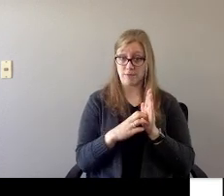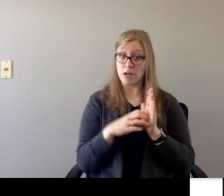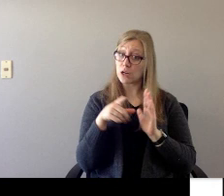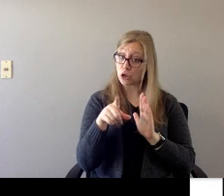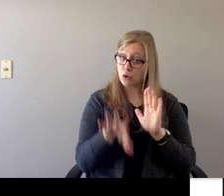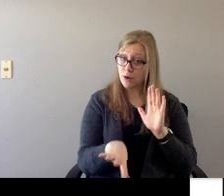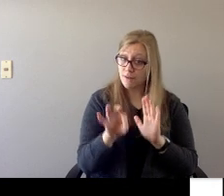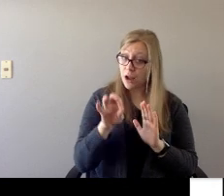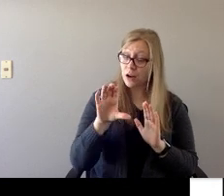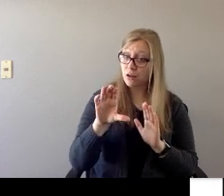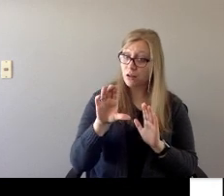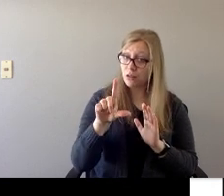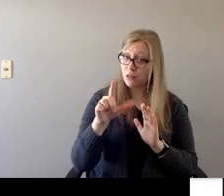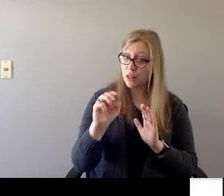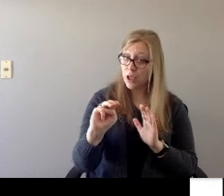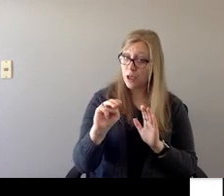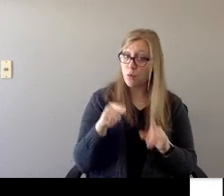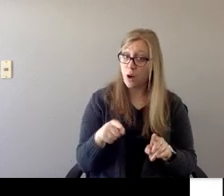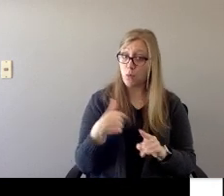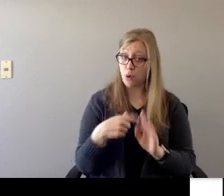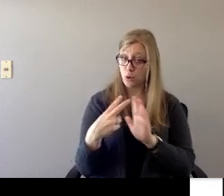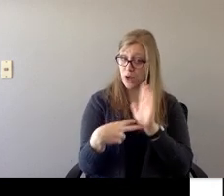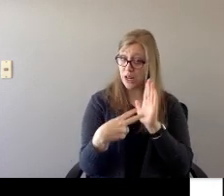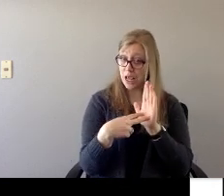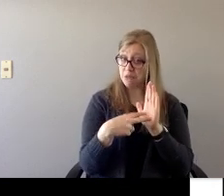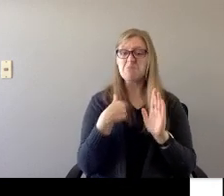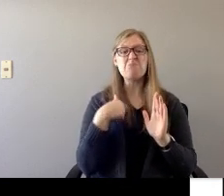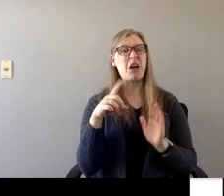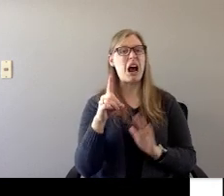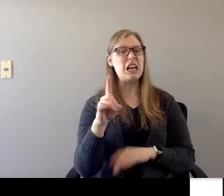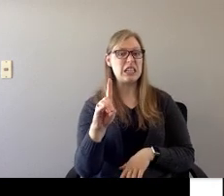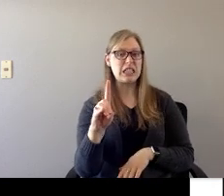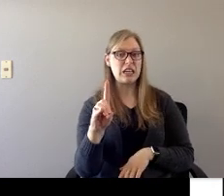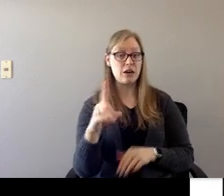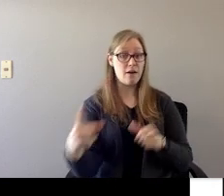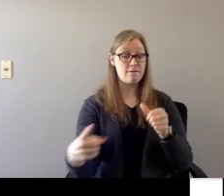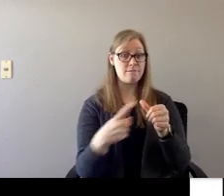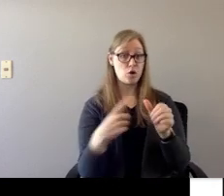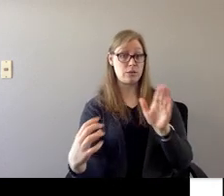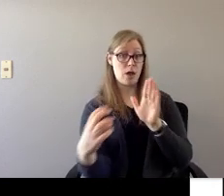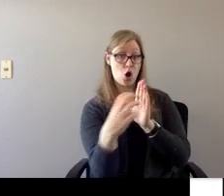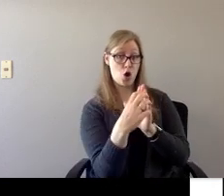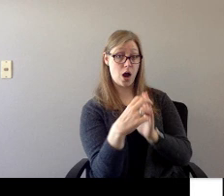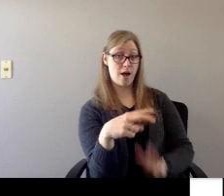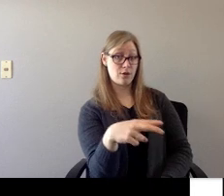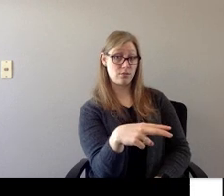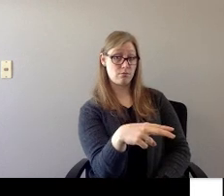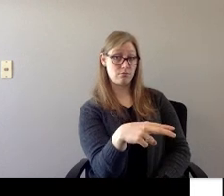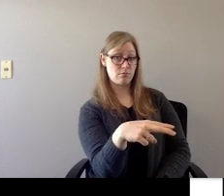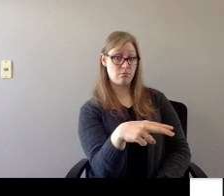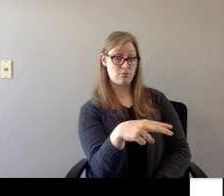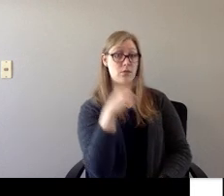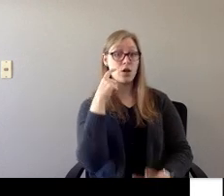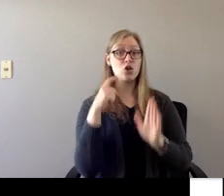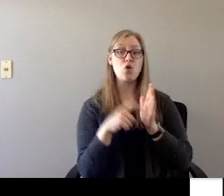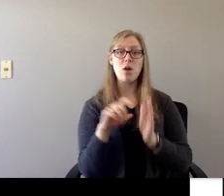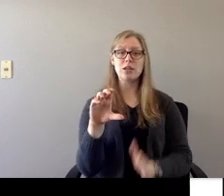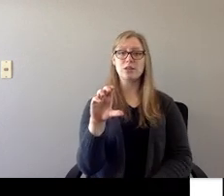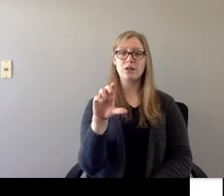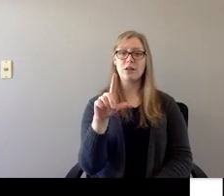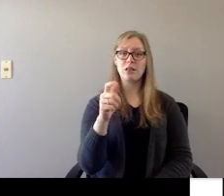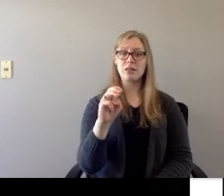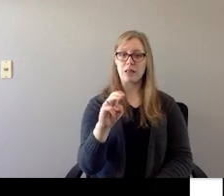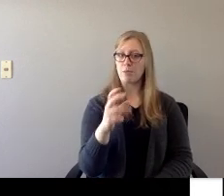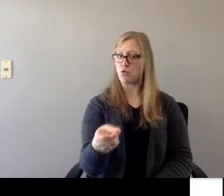find a claim as we were reading? Because I did. That very first paragraph, I noticed a claim right away. And